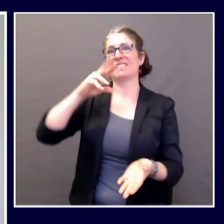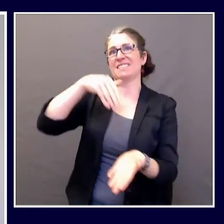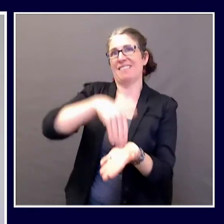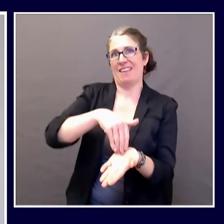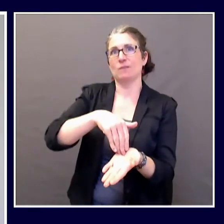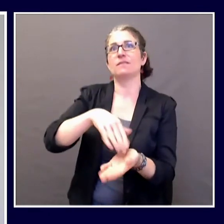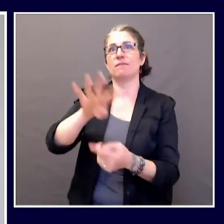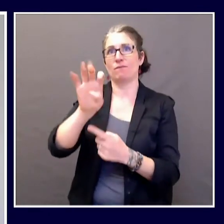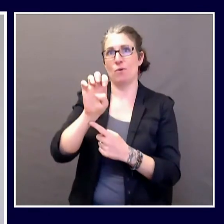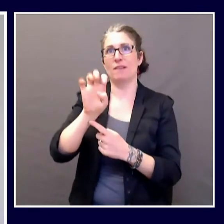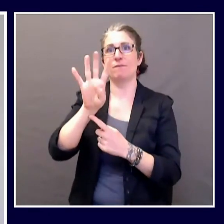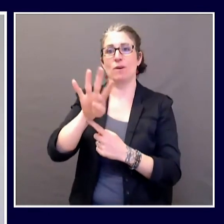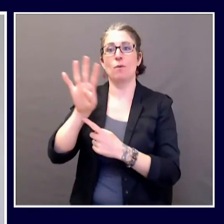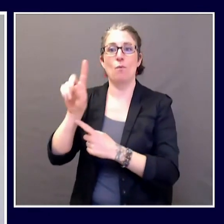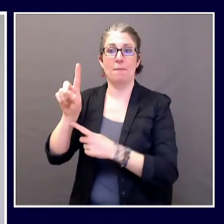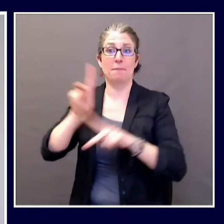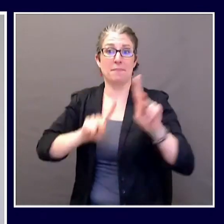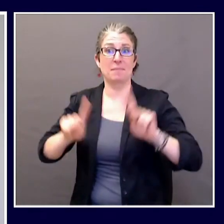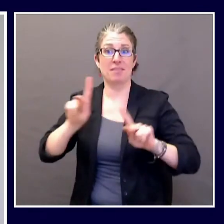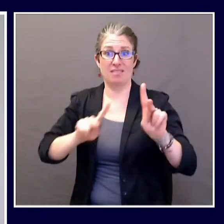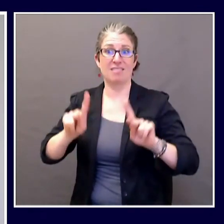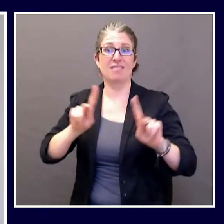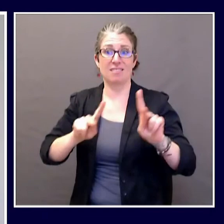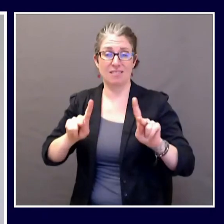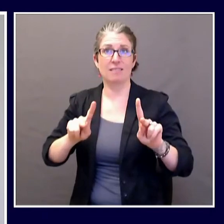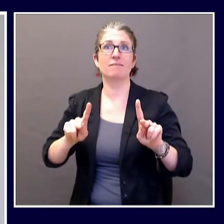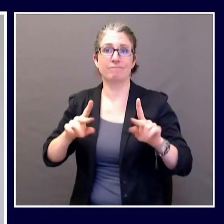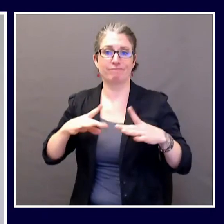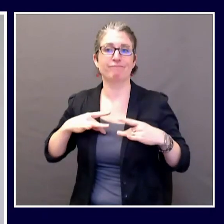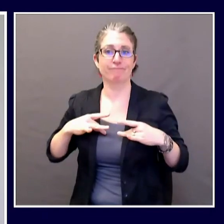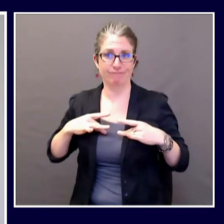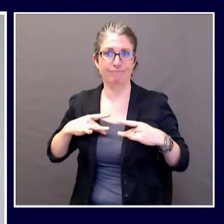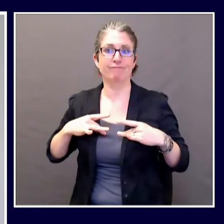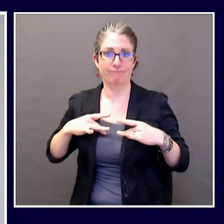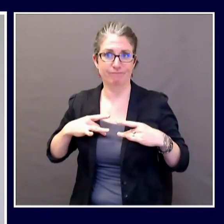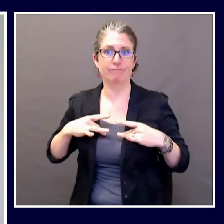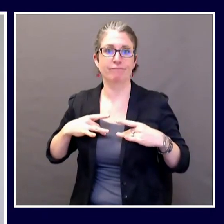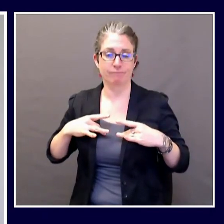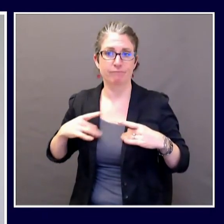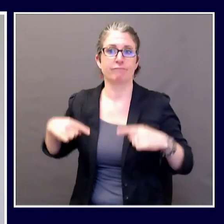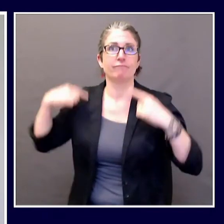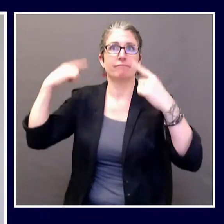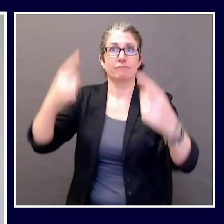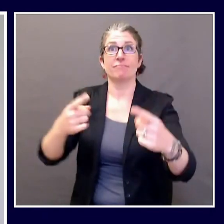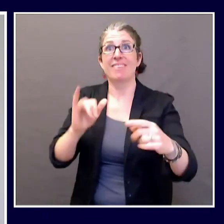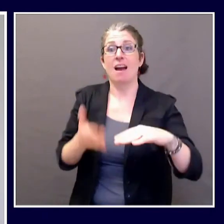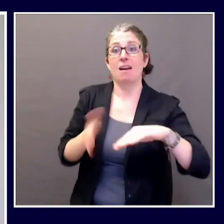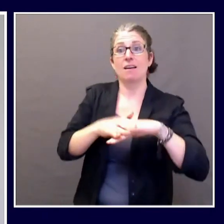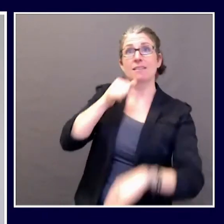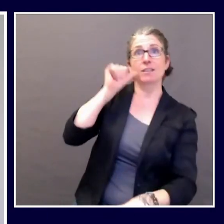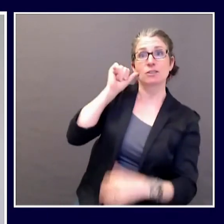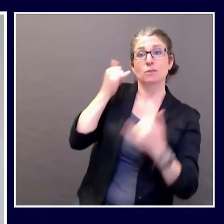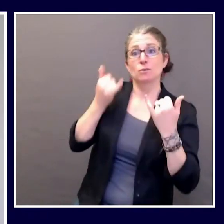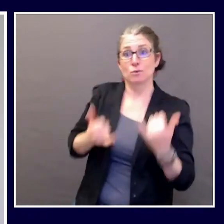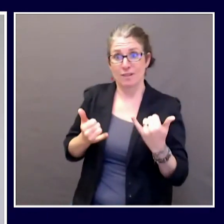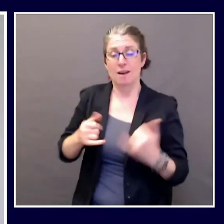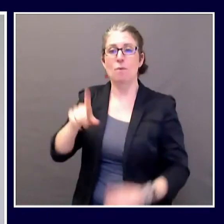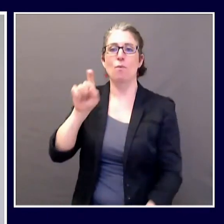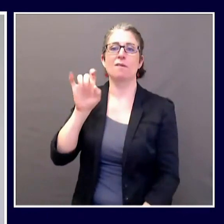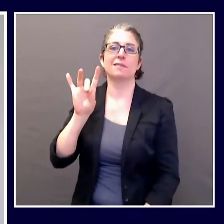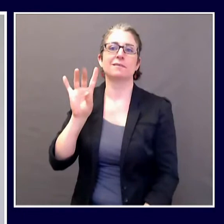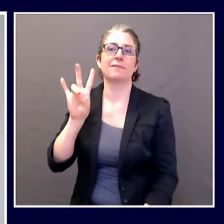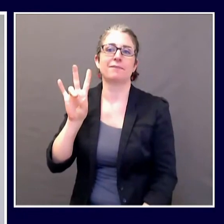46,441 cases of COVID-19, an increase of 187 cases since yesterday. Of